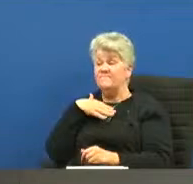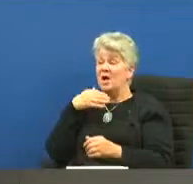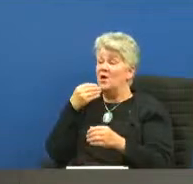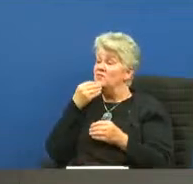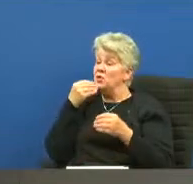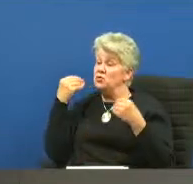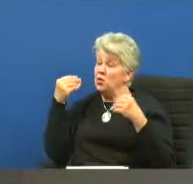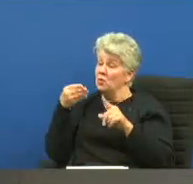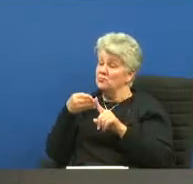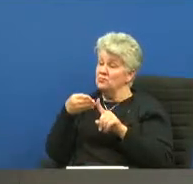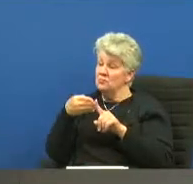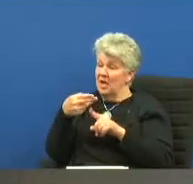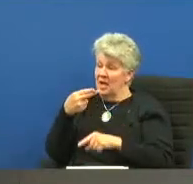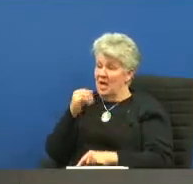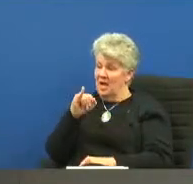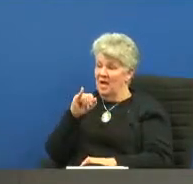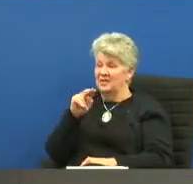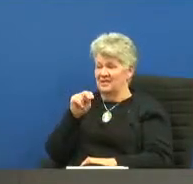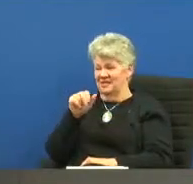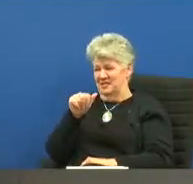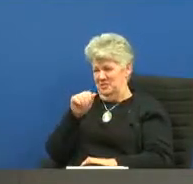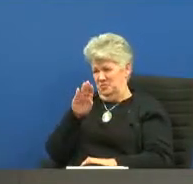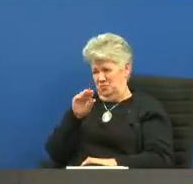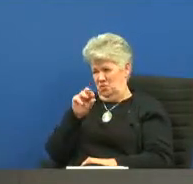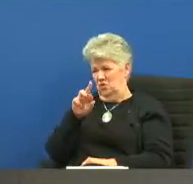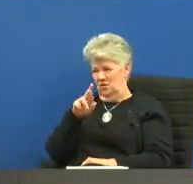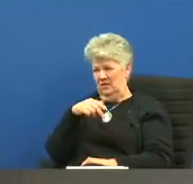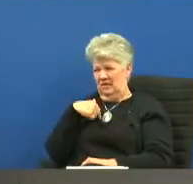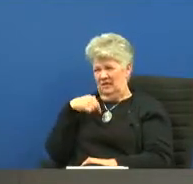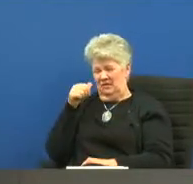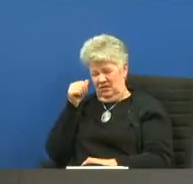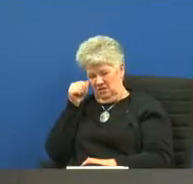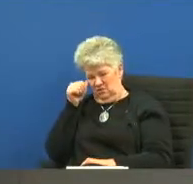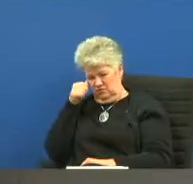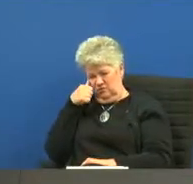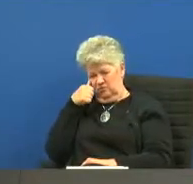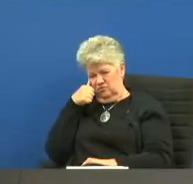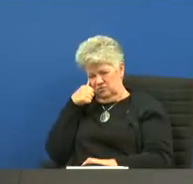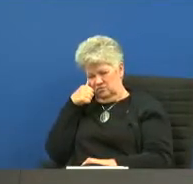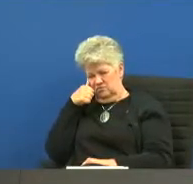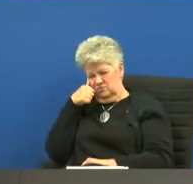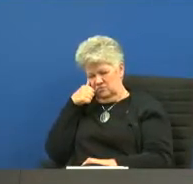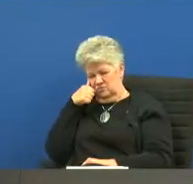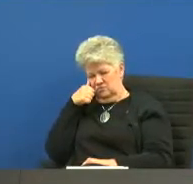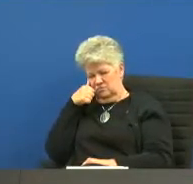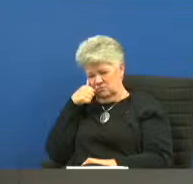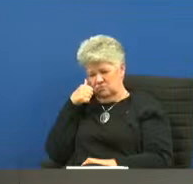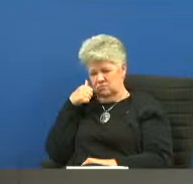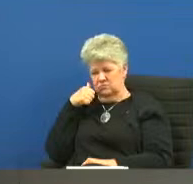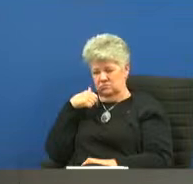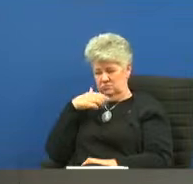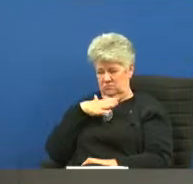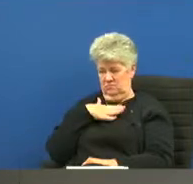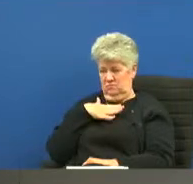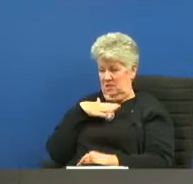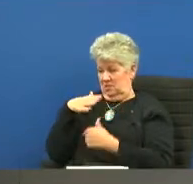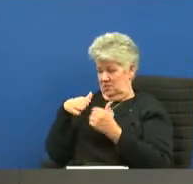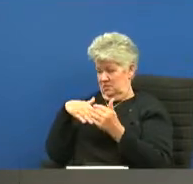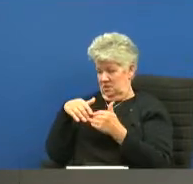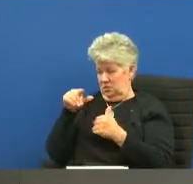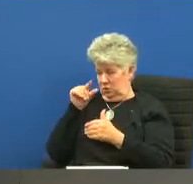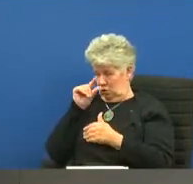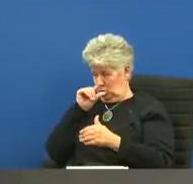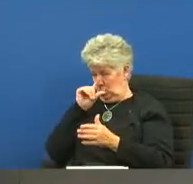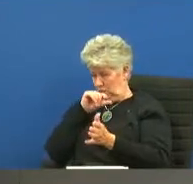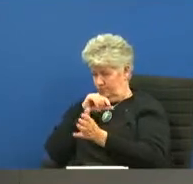Neighbor, often. So I have a recent picture regardless of Google. And that property was